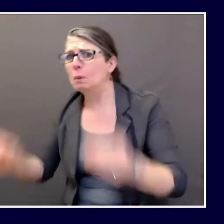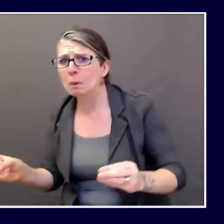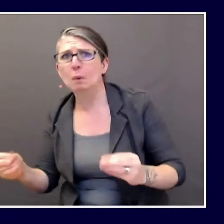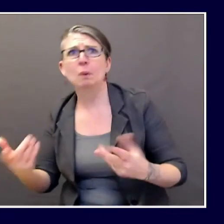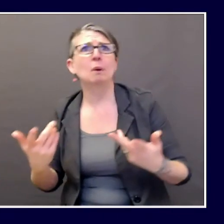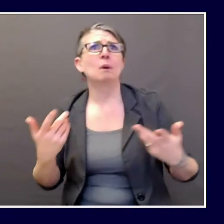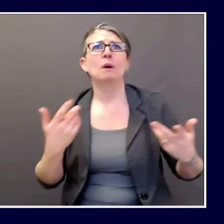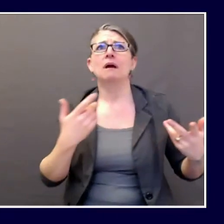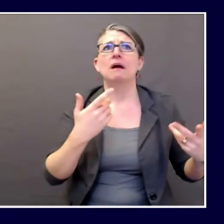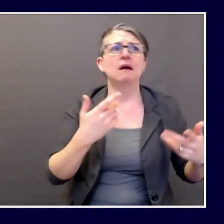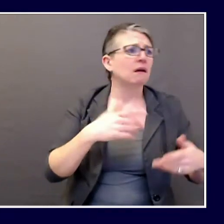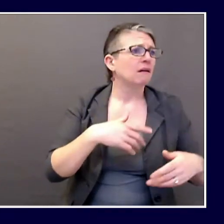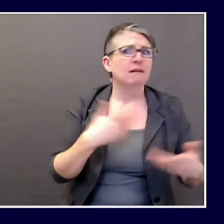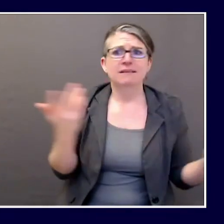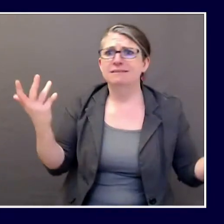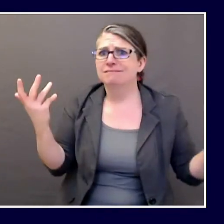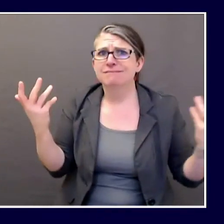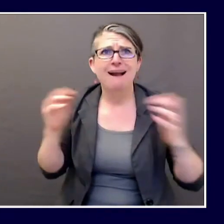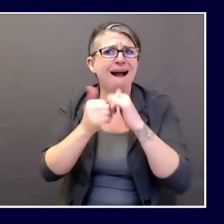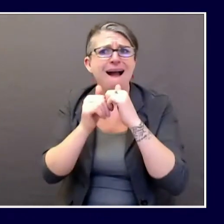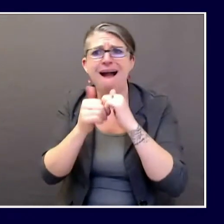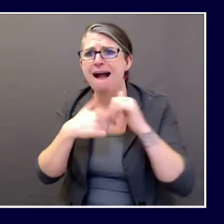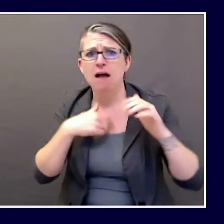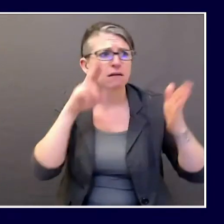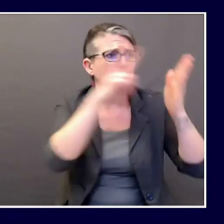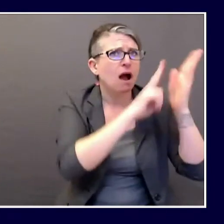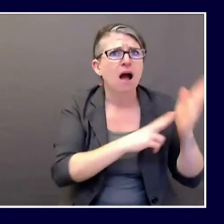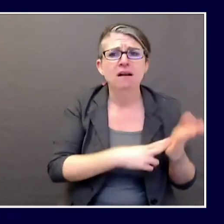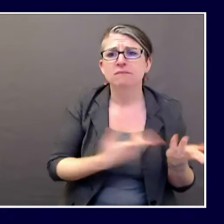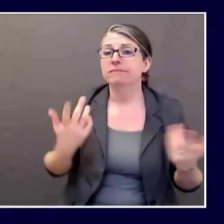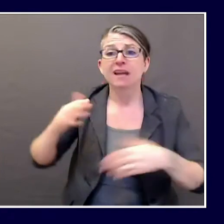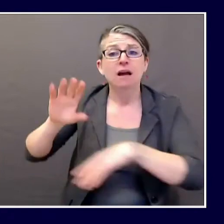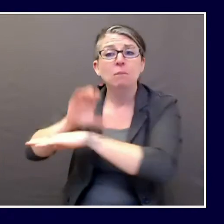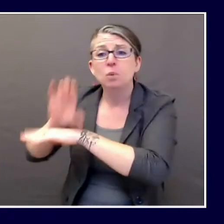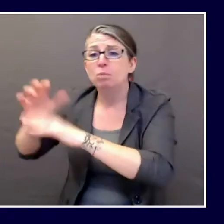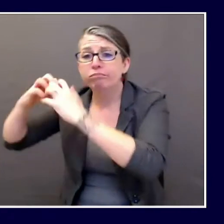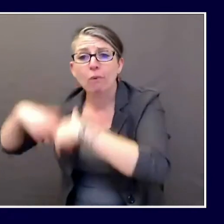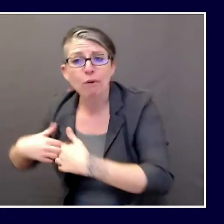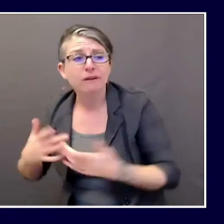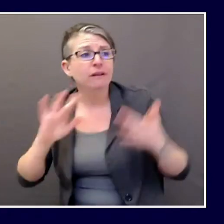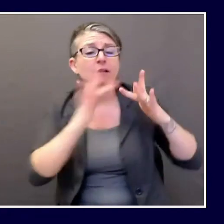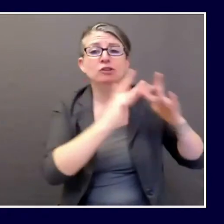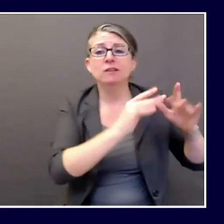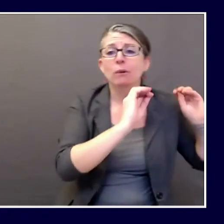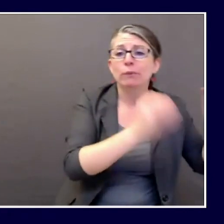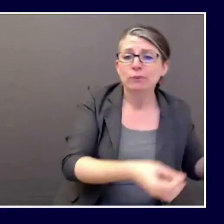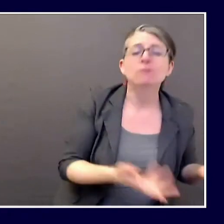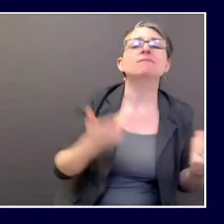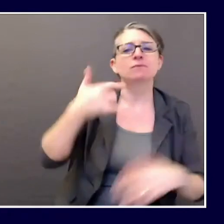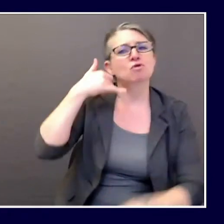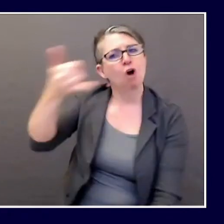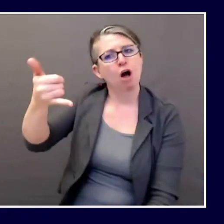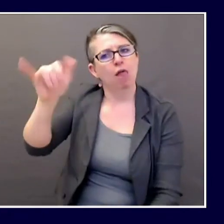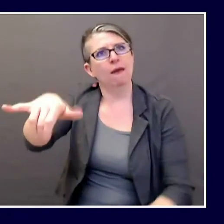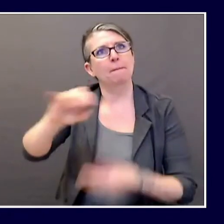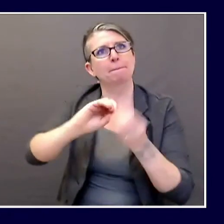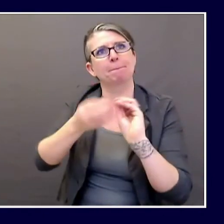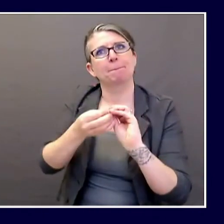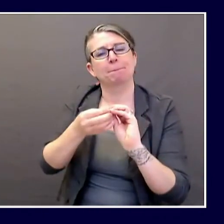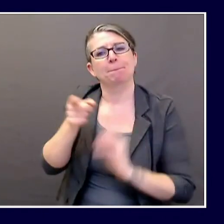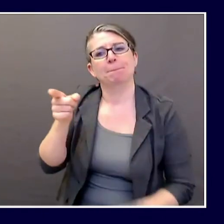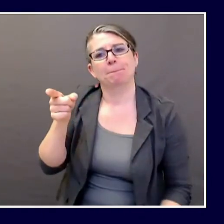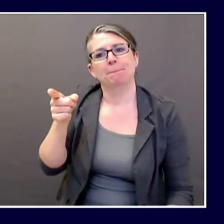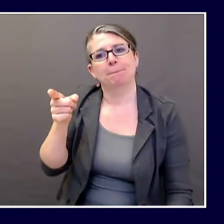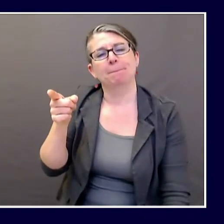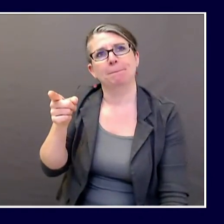various websites or scheduling online. This is not a general number, and it's not a venue through